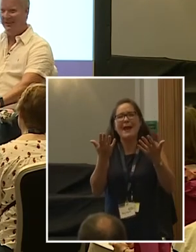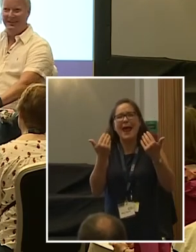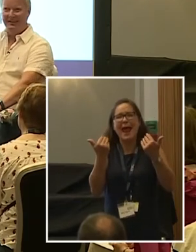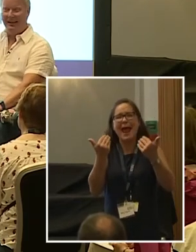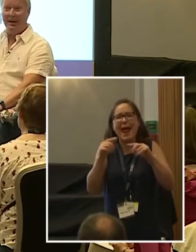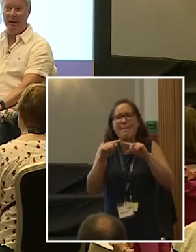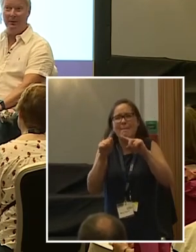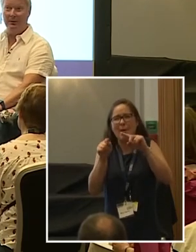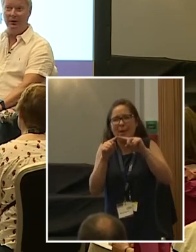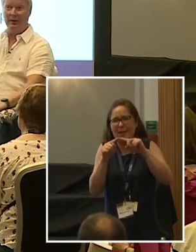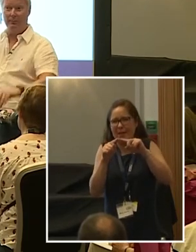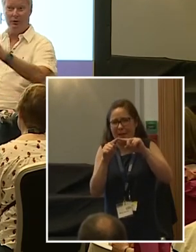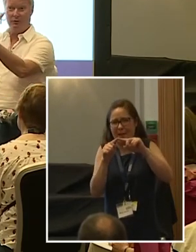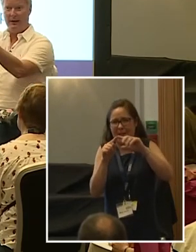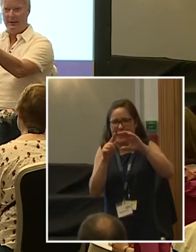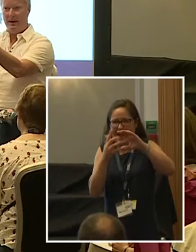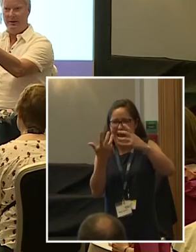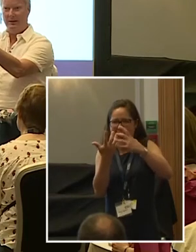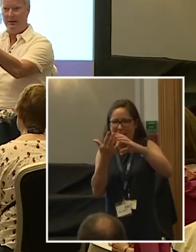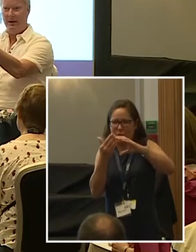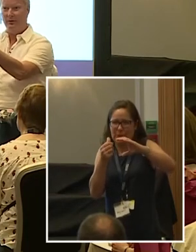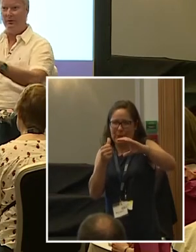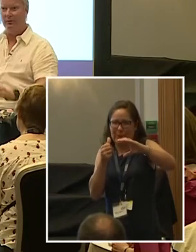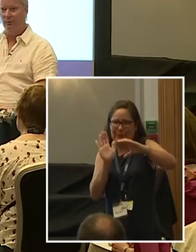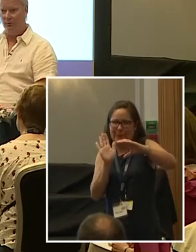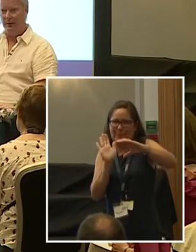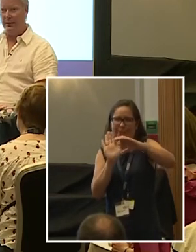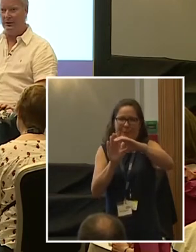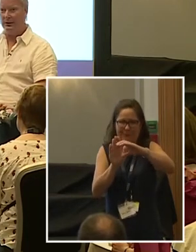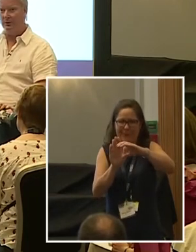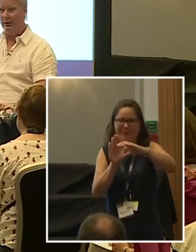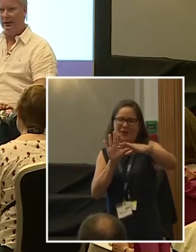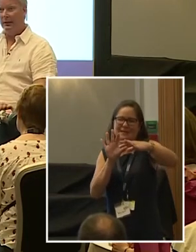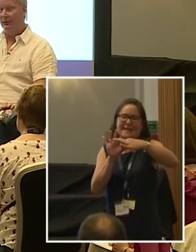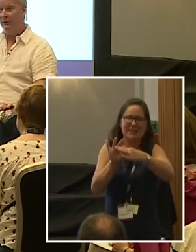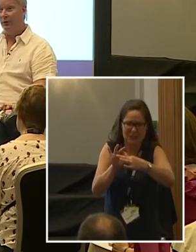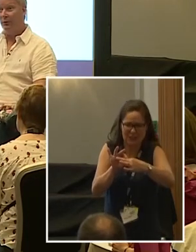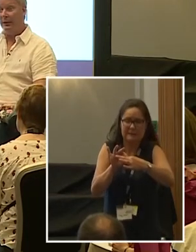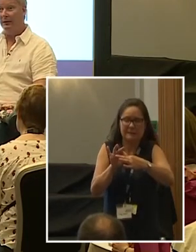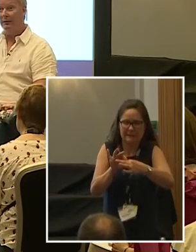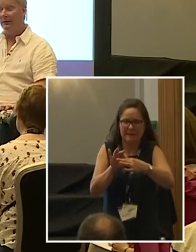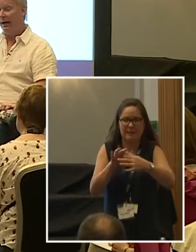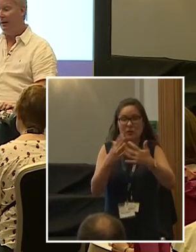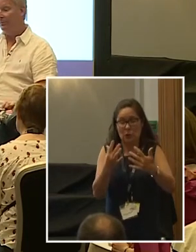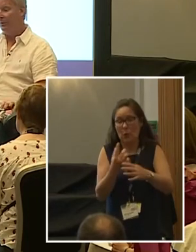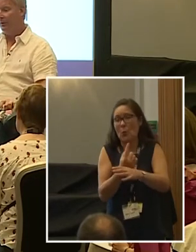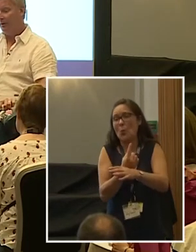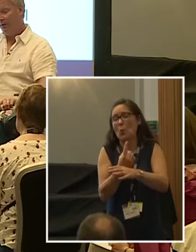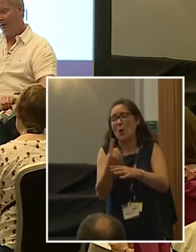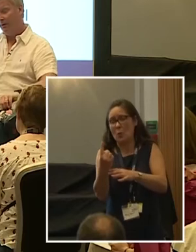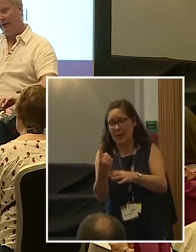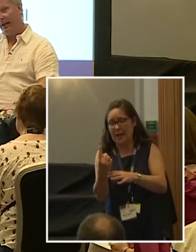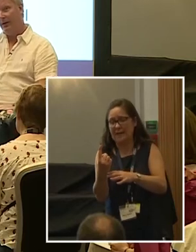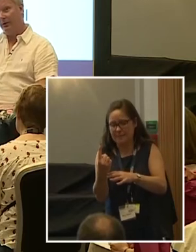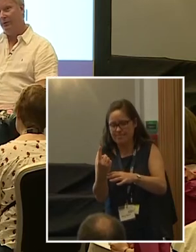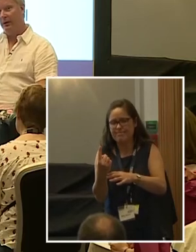it? An air bubble to kind of push the retina back to kind of make sure it reattaches. So for the first week,